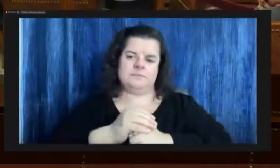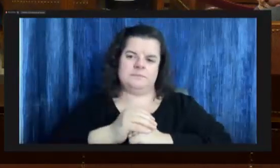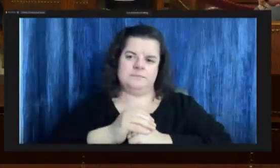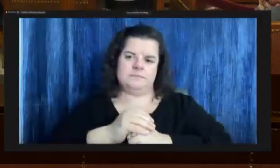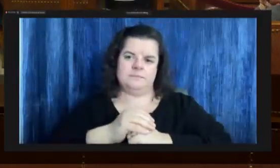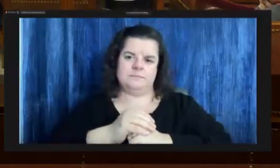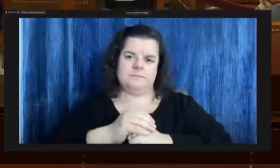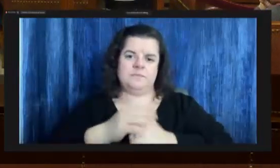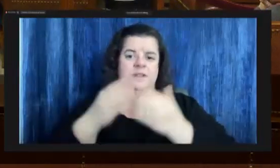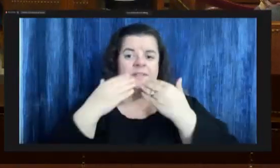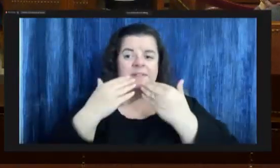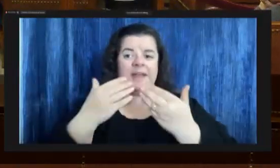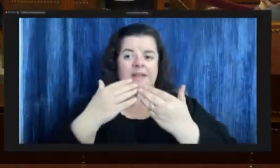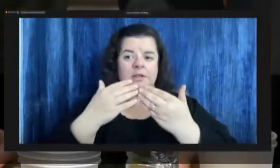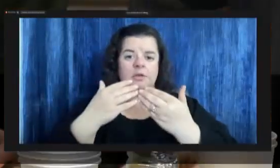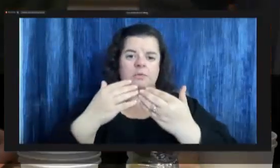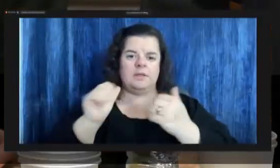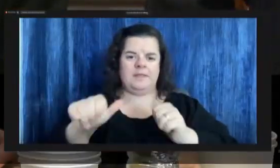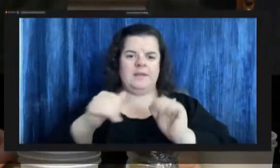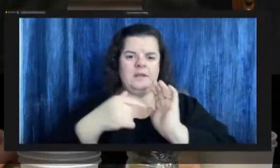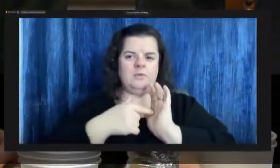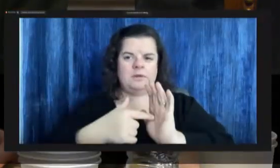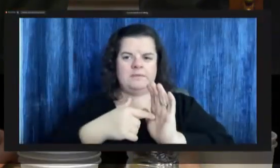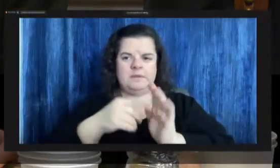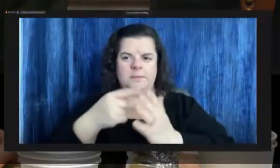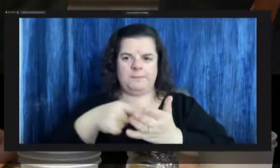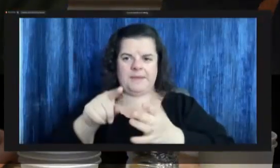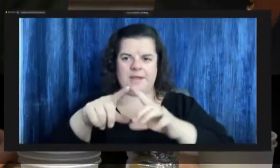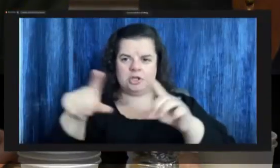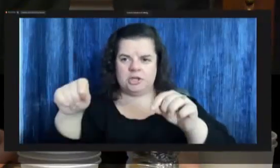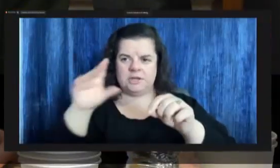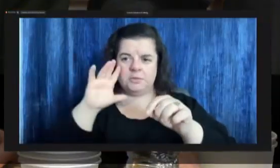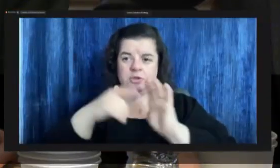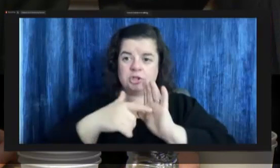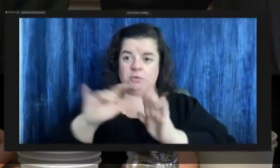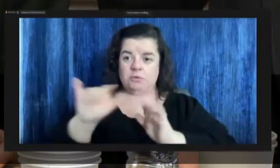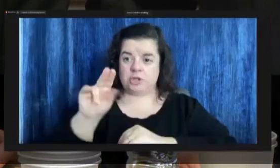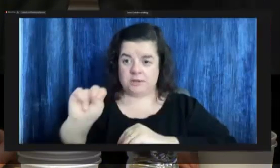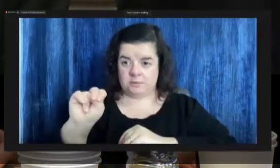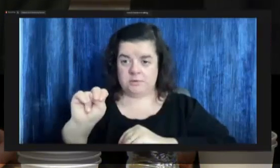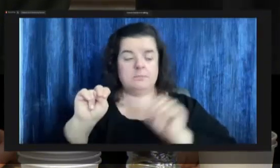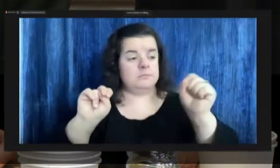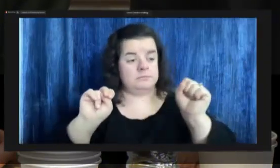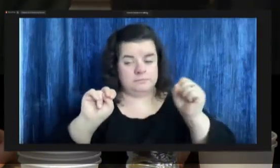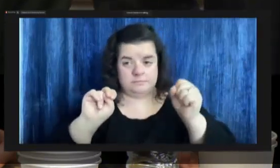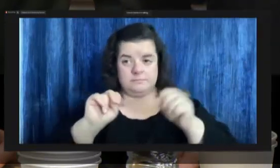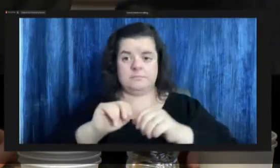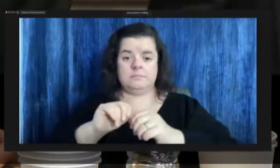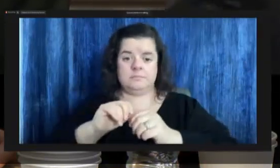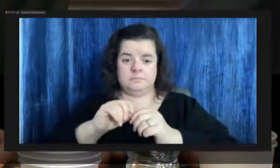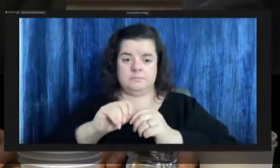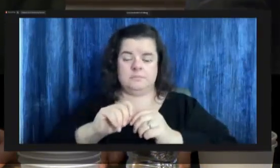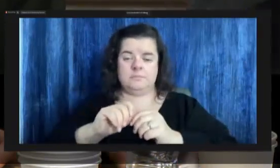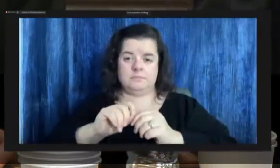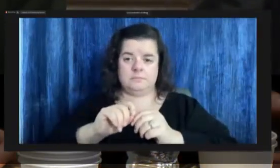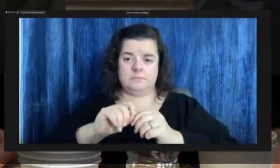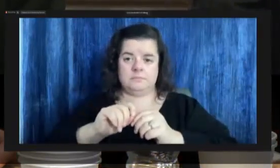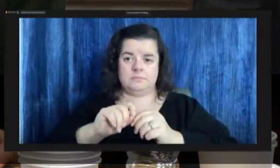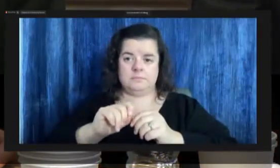That can reflect paychecks beginning in January? Yeah. Is that right? Okay. Yeah. Okay, so we